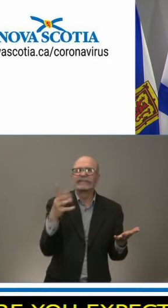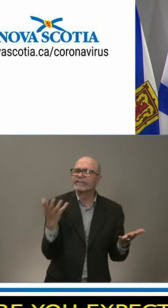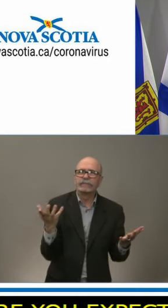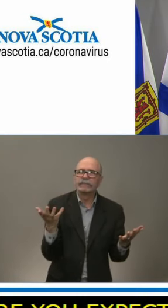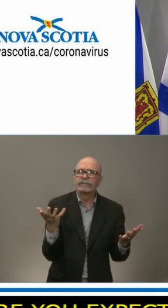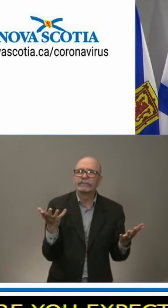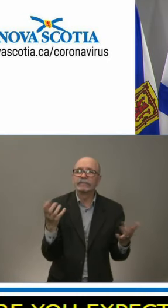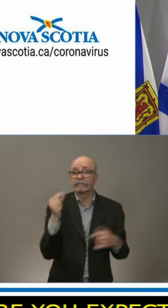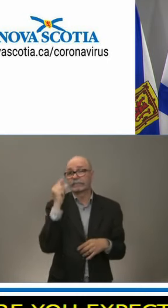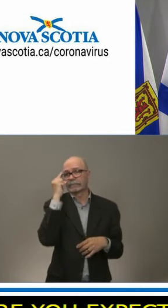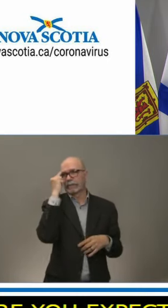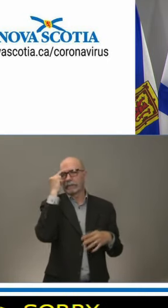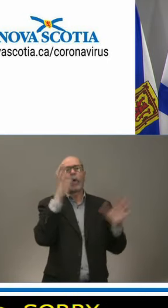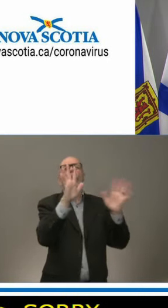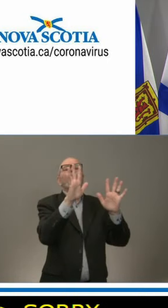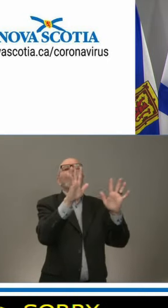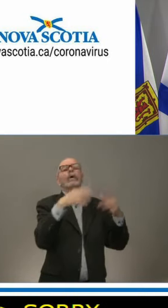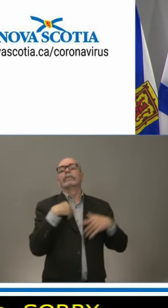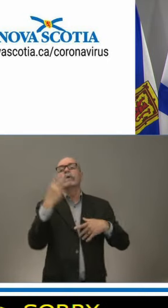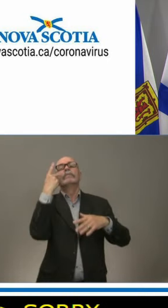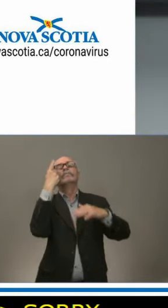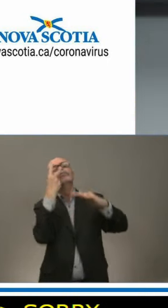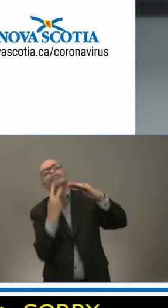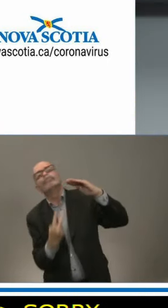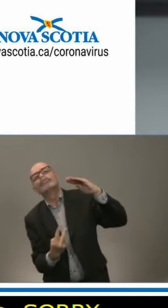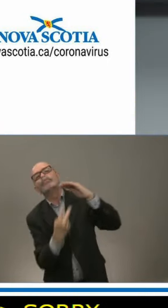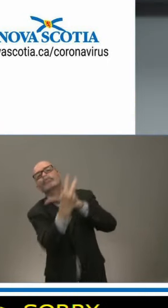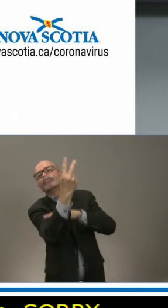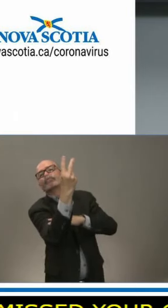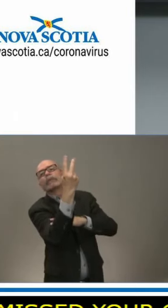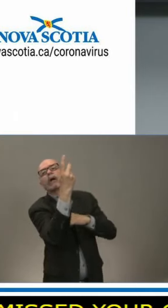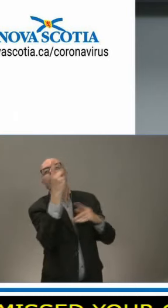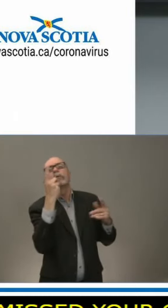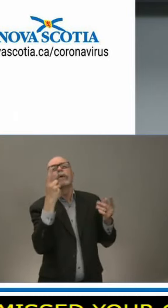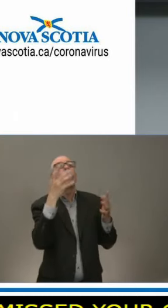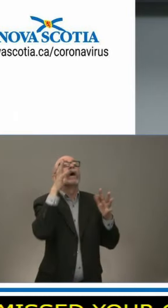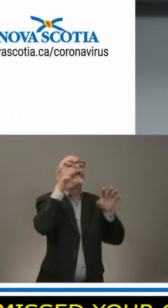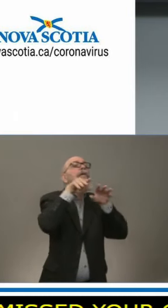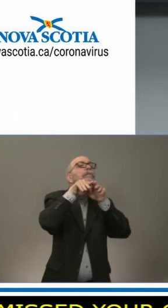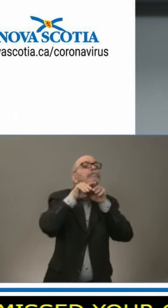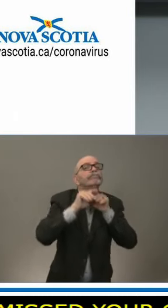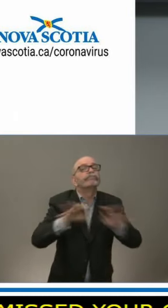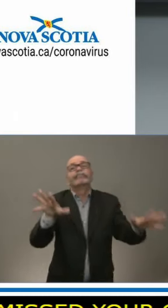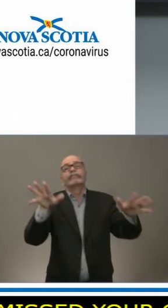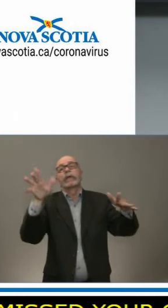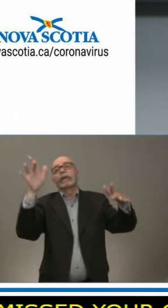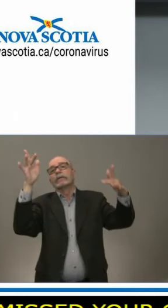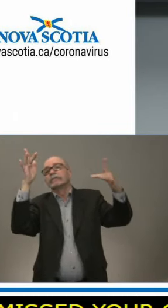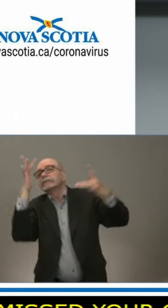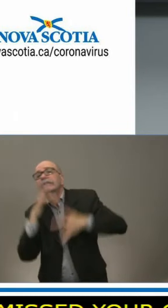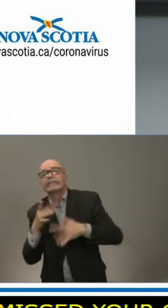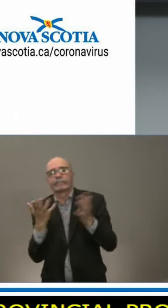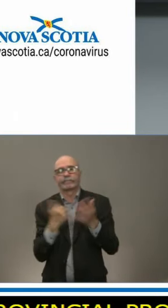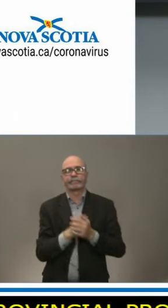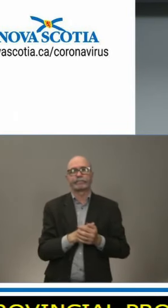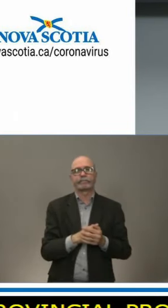provincial projections. We're still working on that. We had another briefing today. We're looking at that to